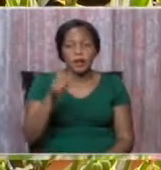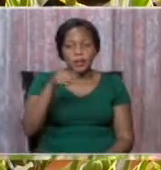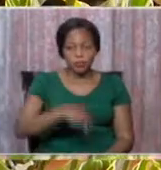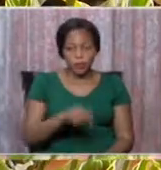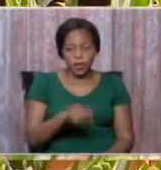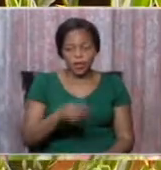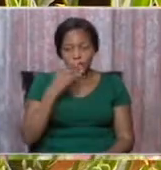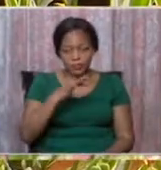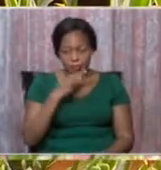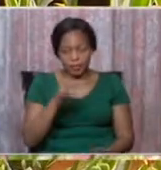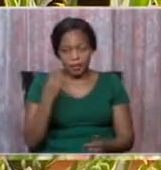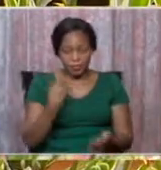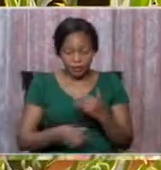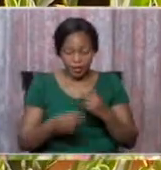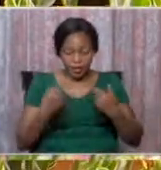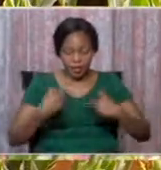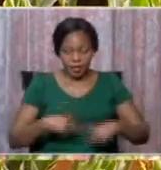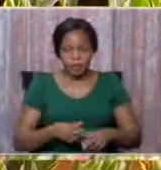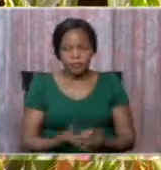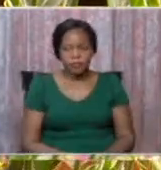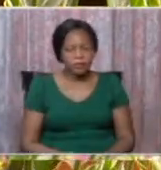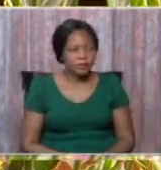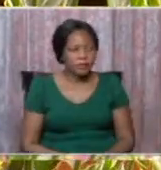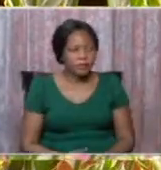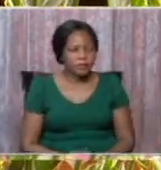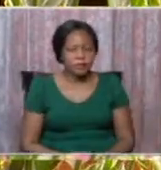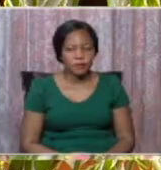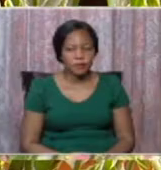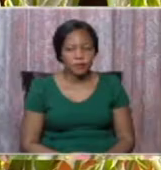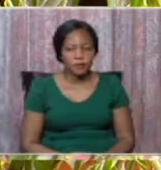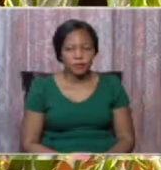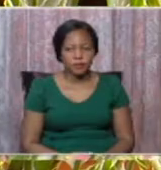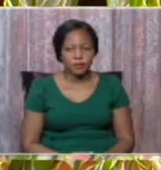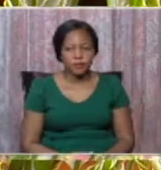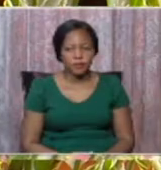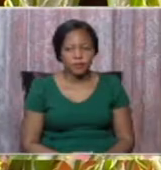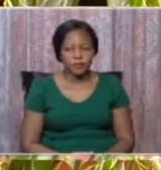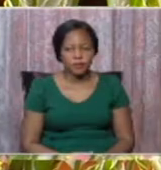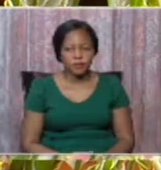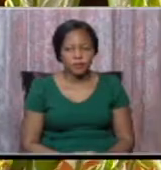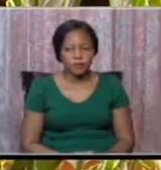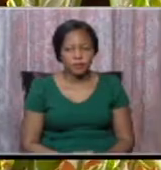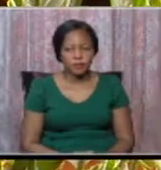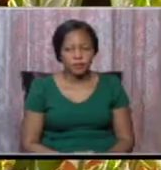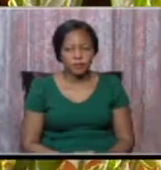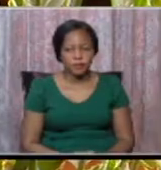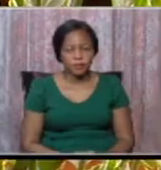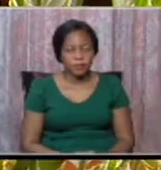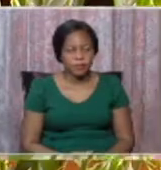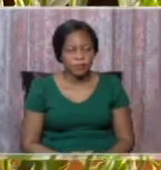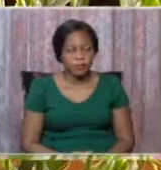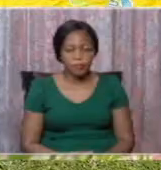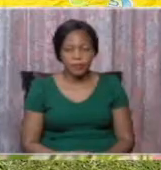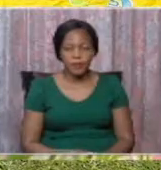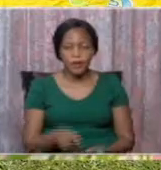are so excited that today we are going to be talking about health, growth, and development. And what does it mean to